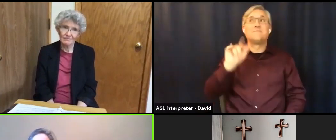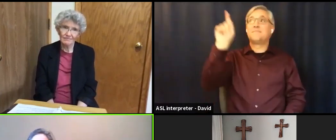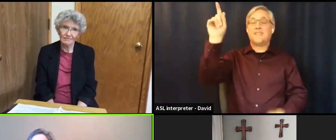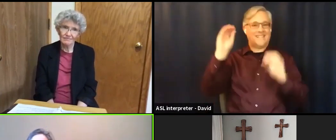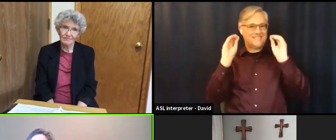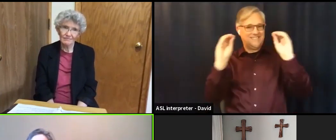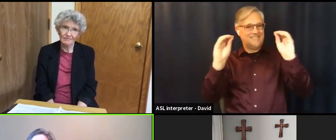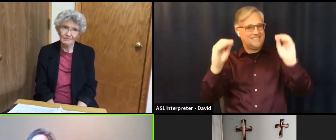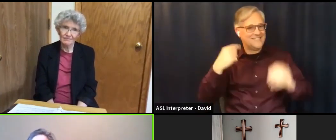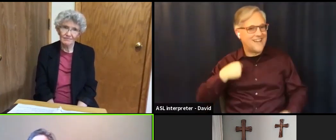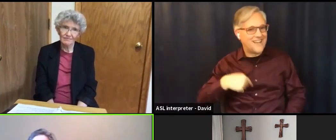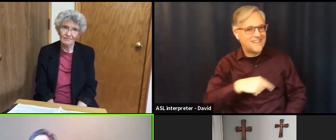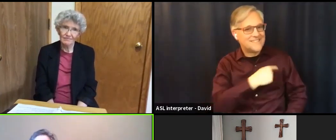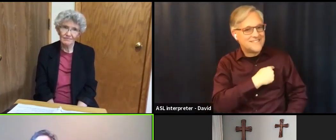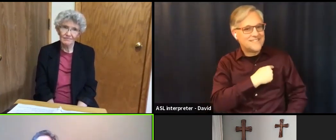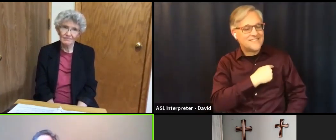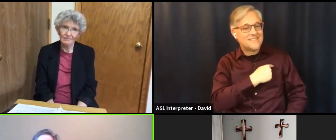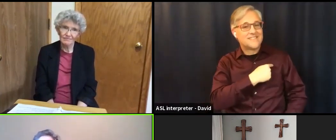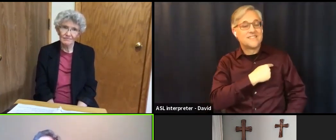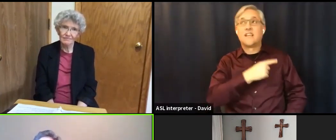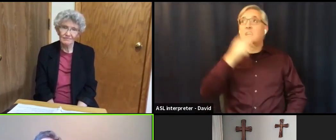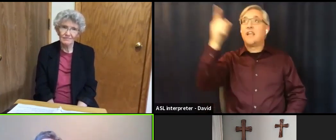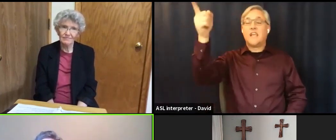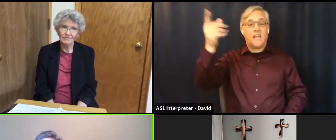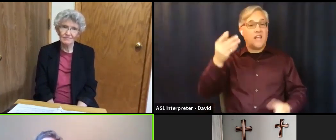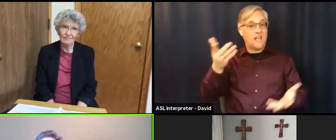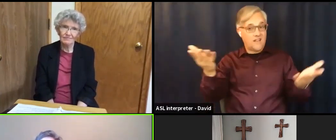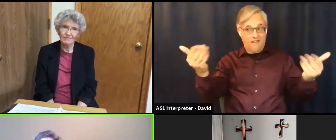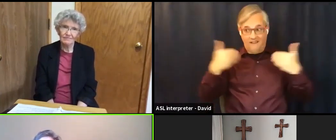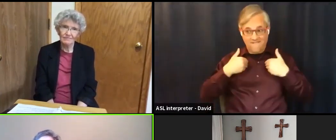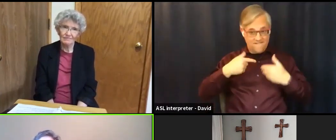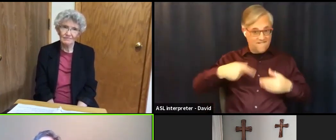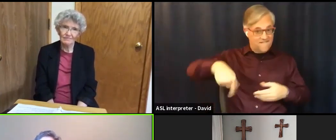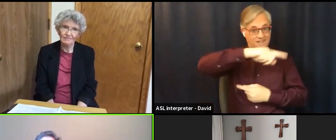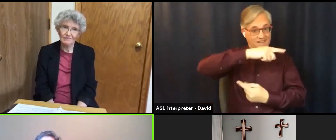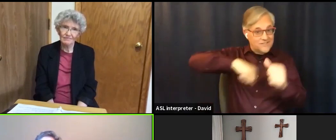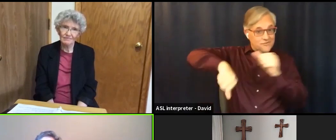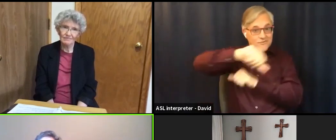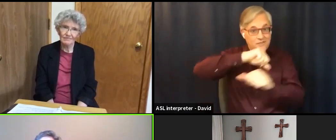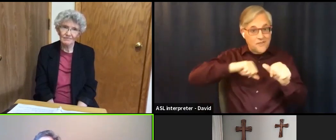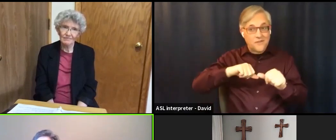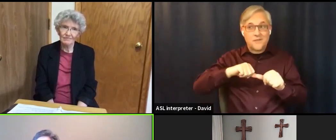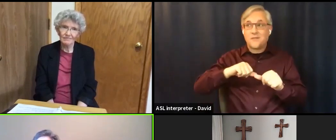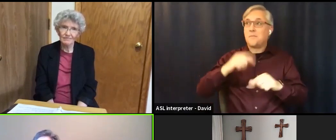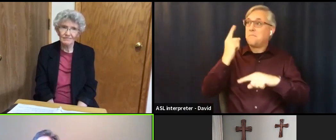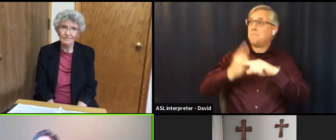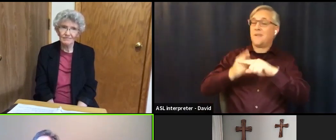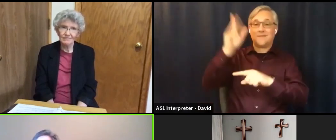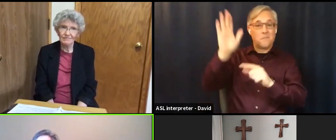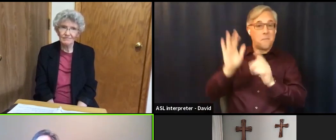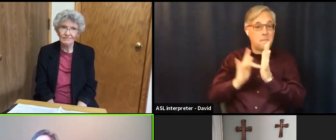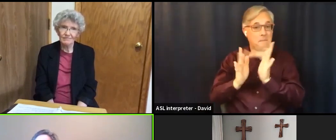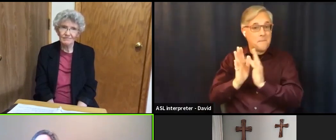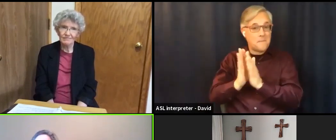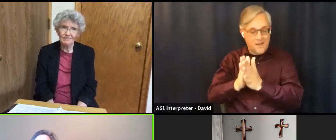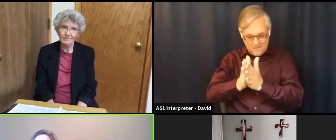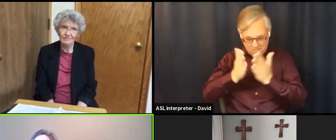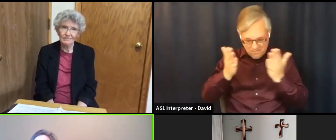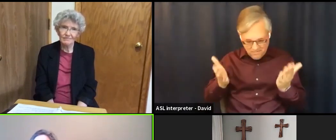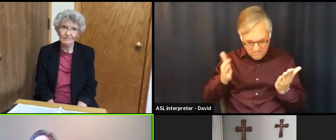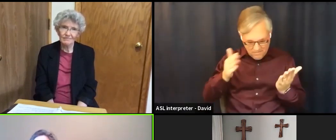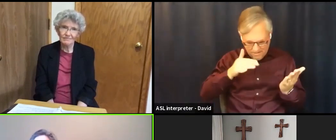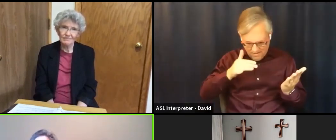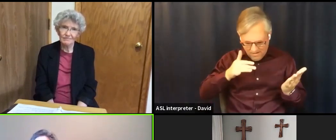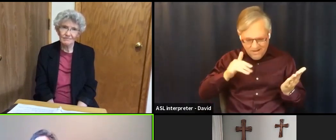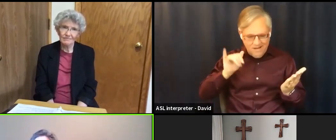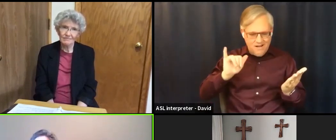another, and God gives us the Bible, the Word of God, to help us learn, to learn